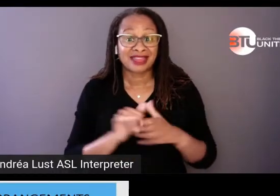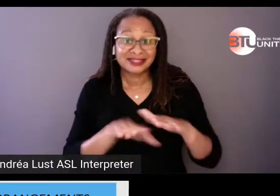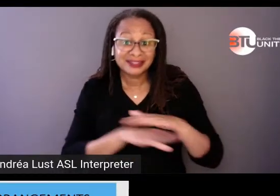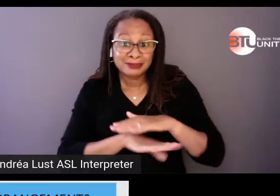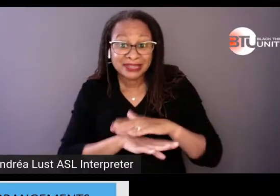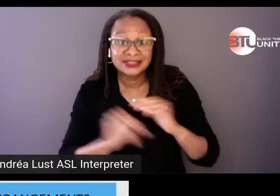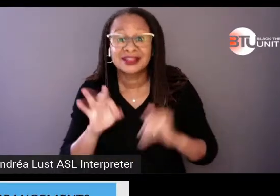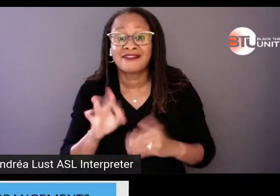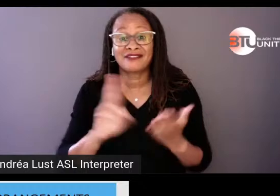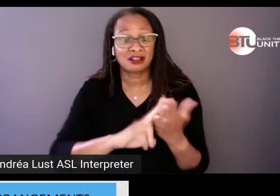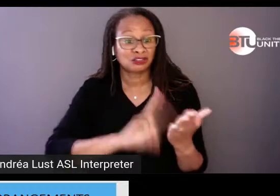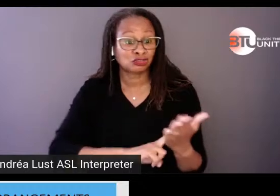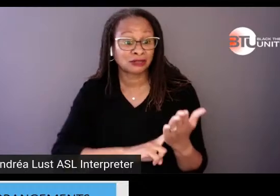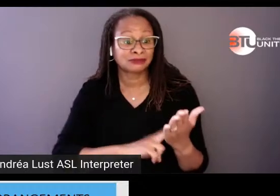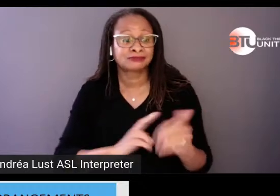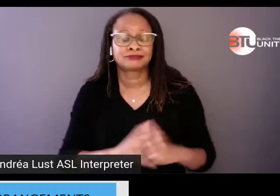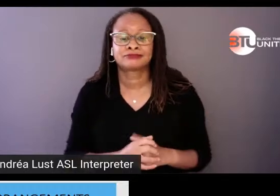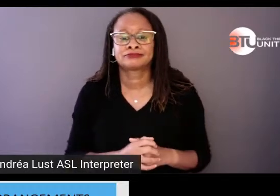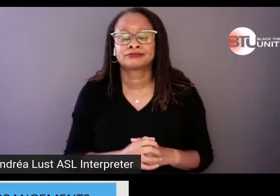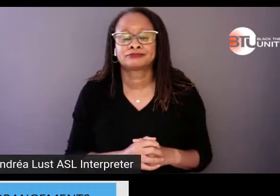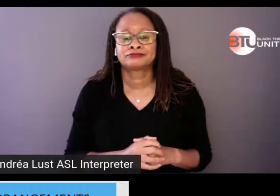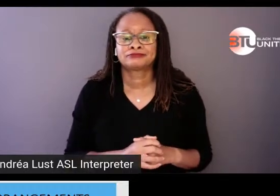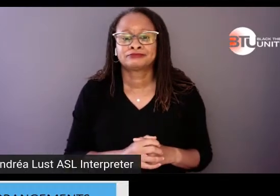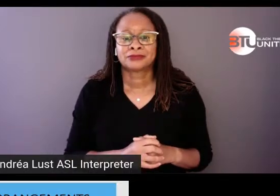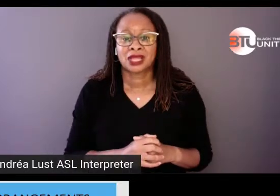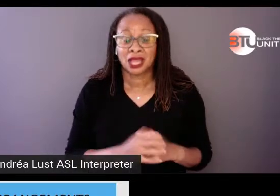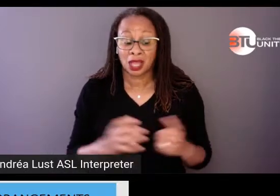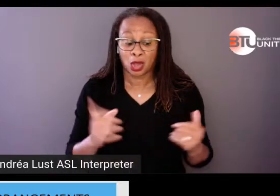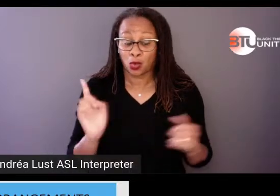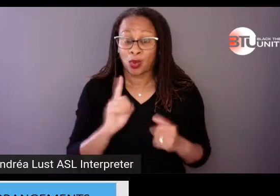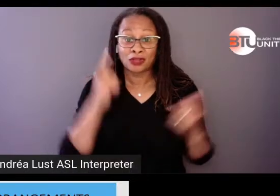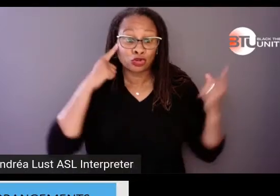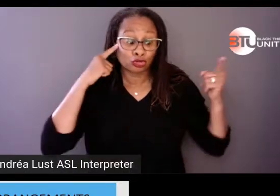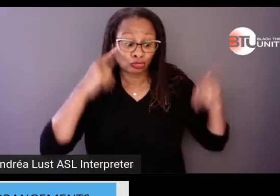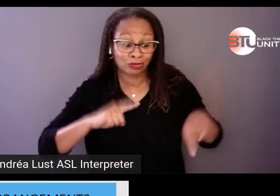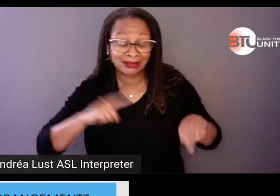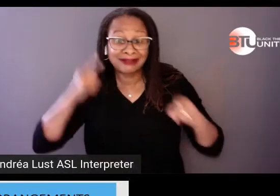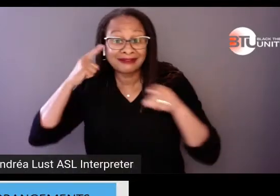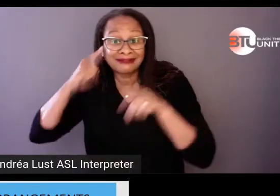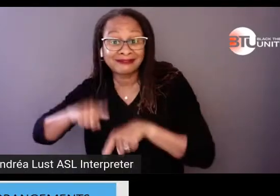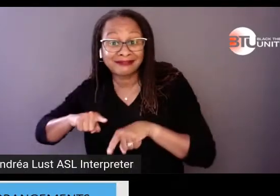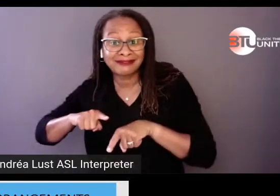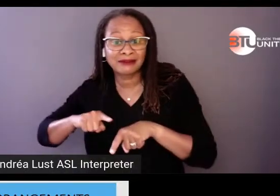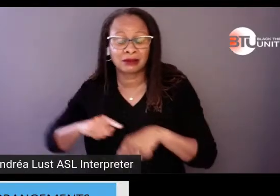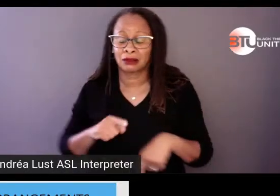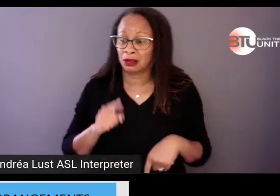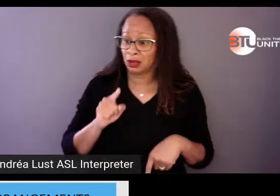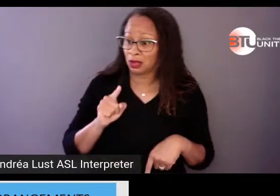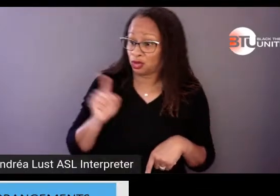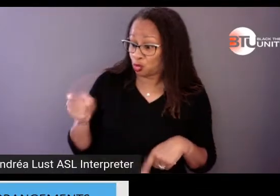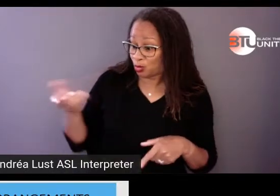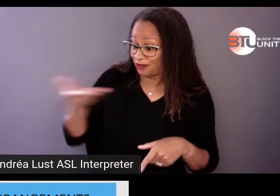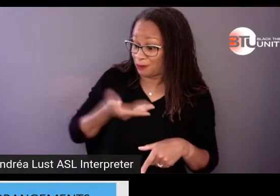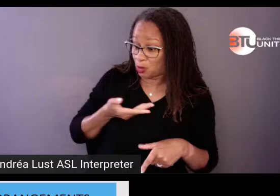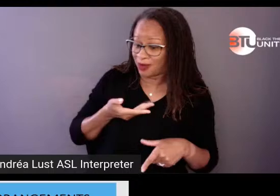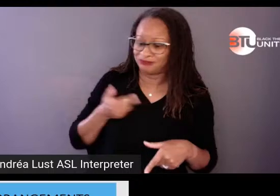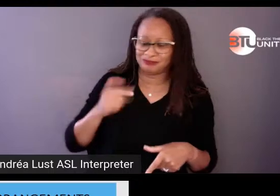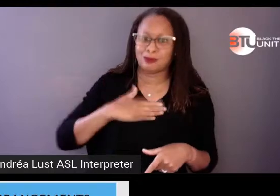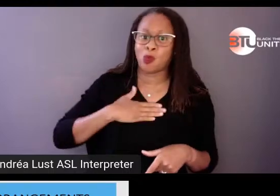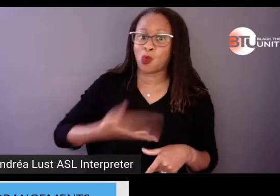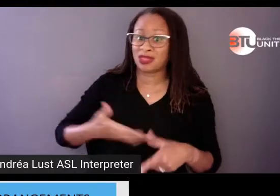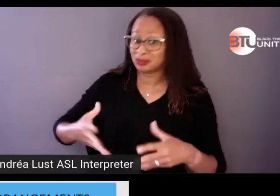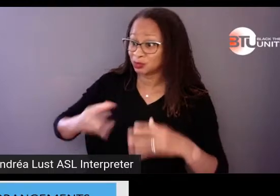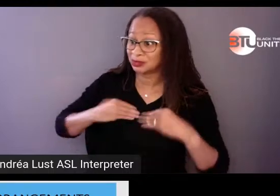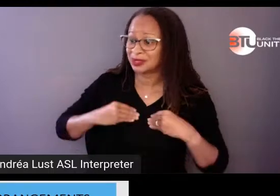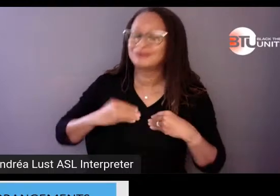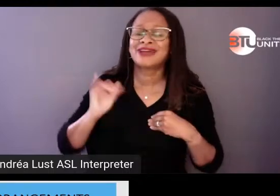meeting where the two of you meet, your minds meet in terms of what they want to give you and what you're willing to accept,